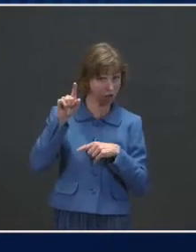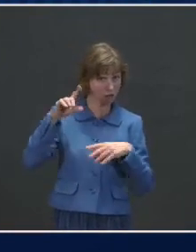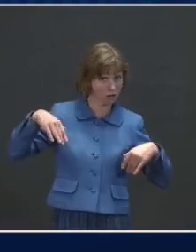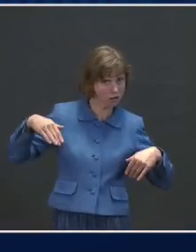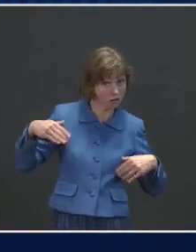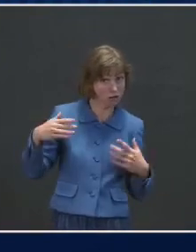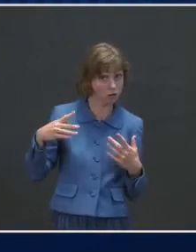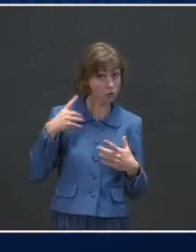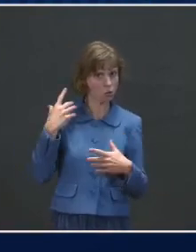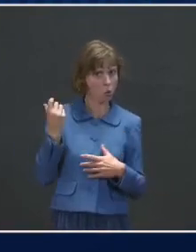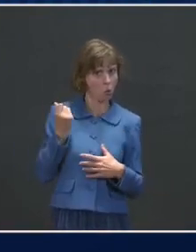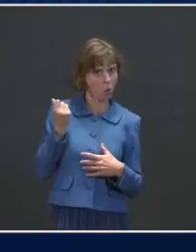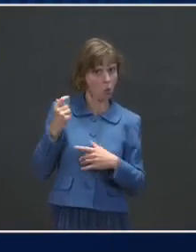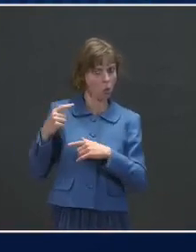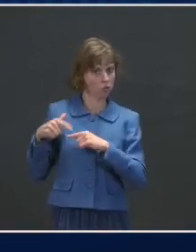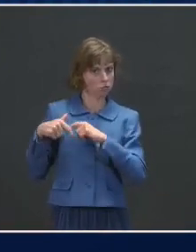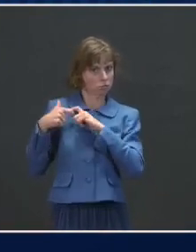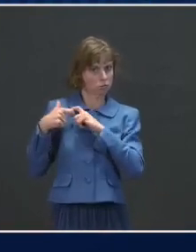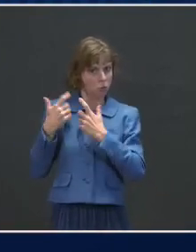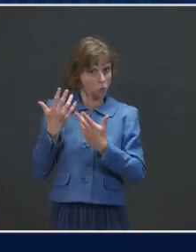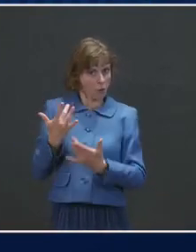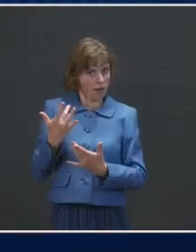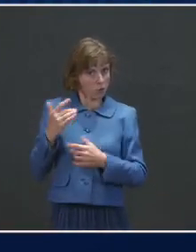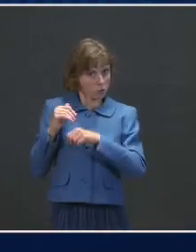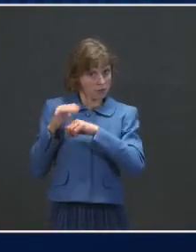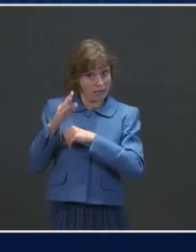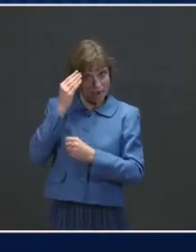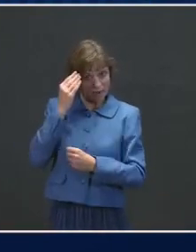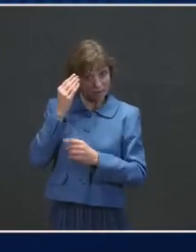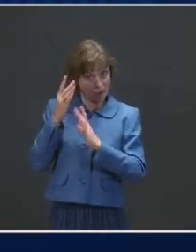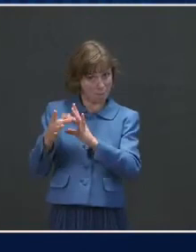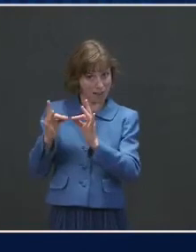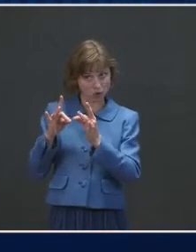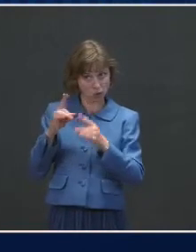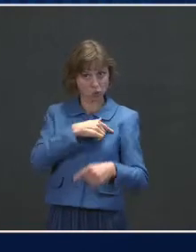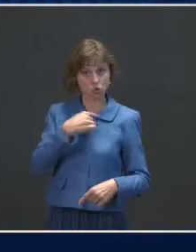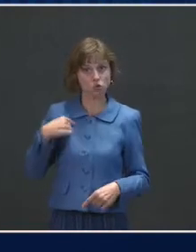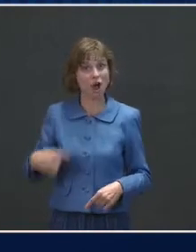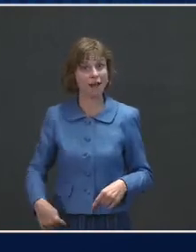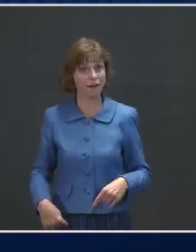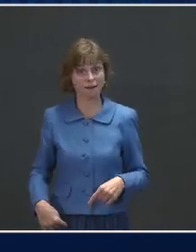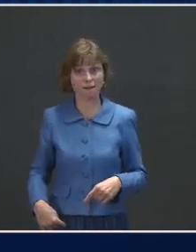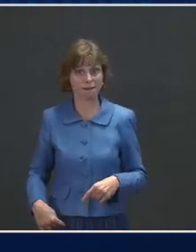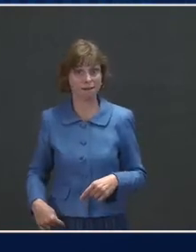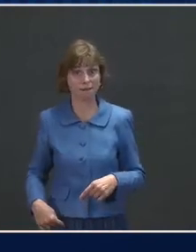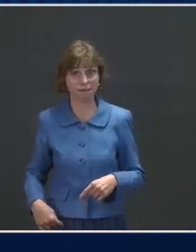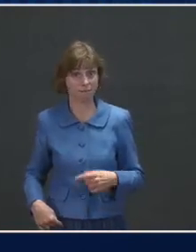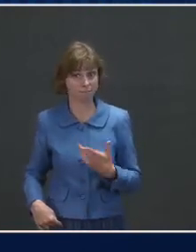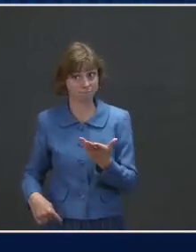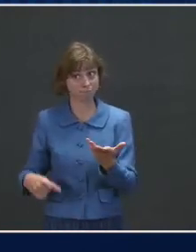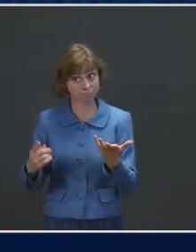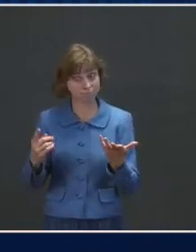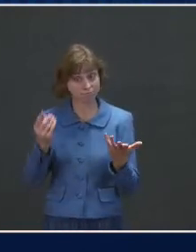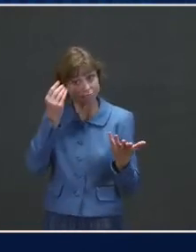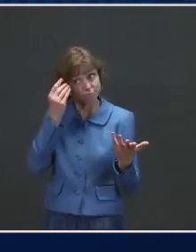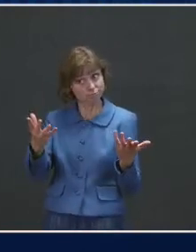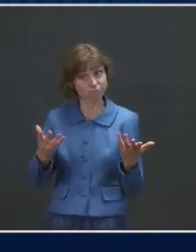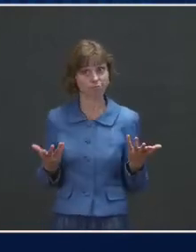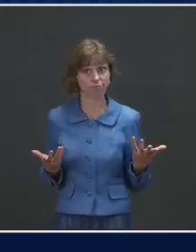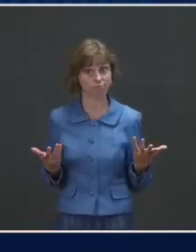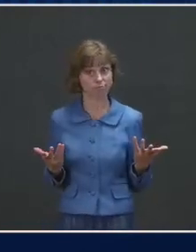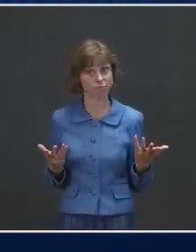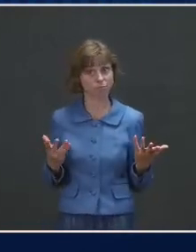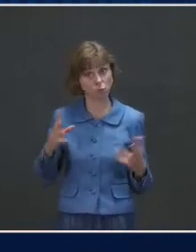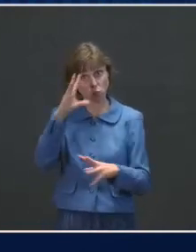on that in hopes of kind of sending a message to China that you know, President Biden is not going